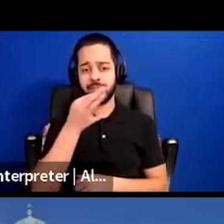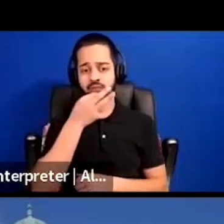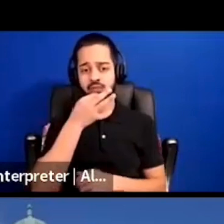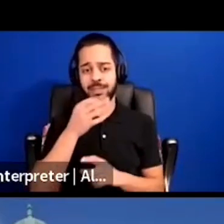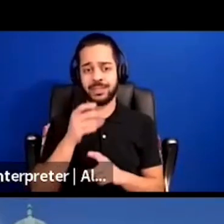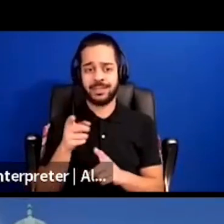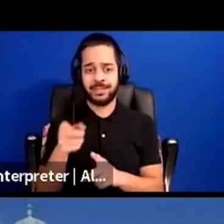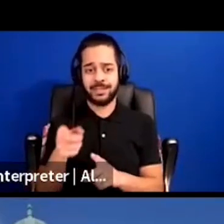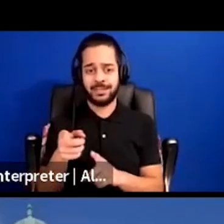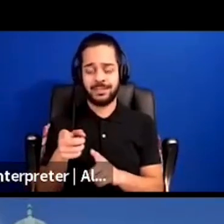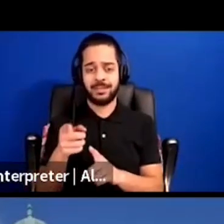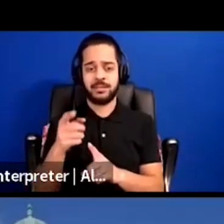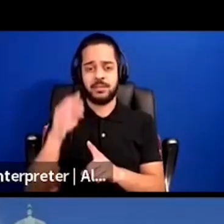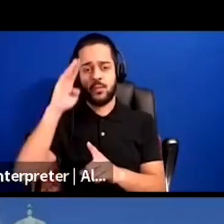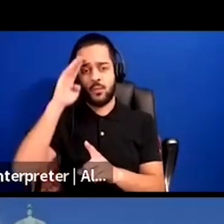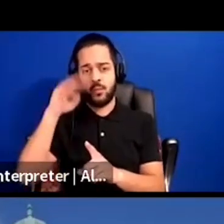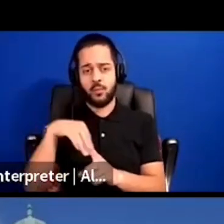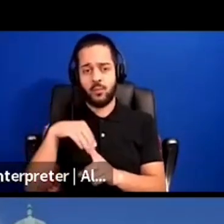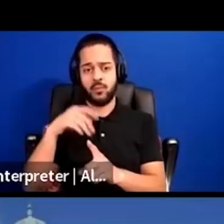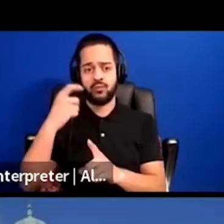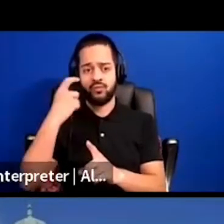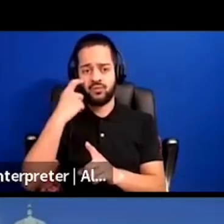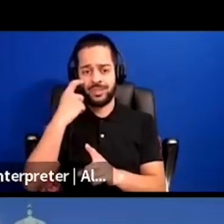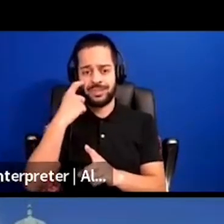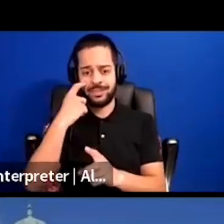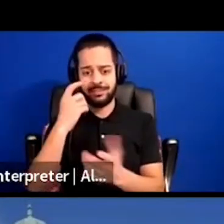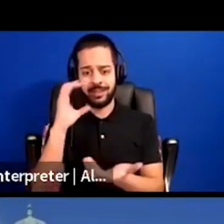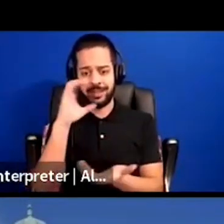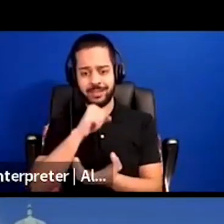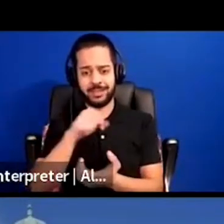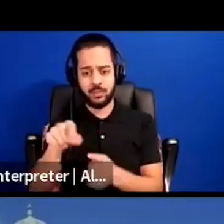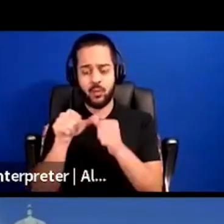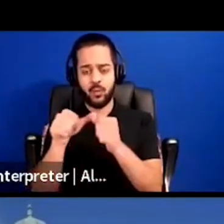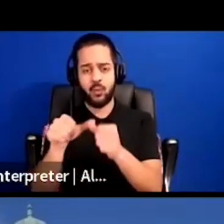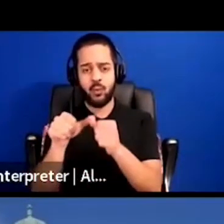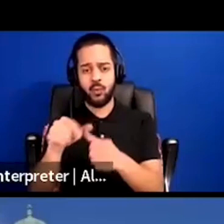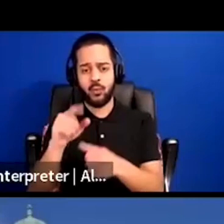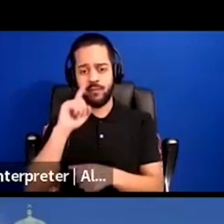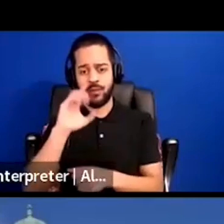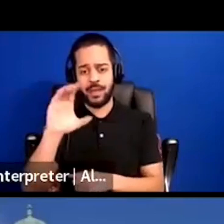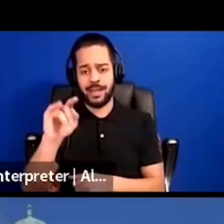know recently, I guess ongoing with our county, I'm in Charles County,